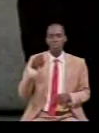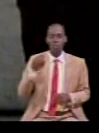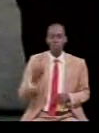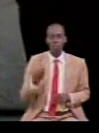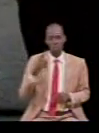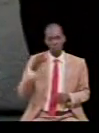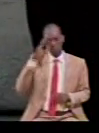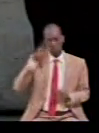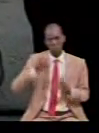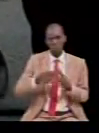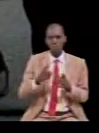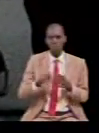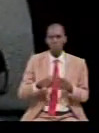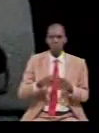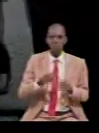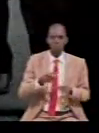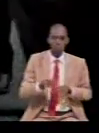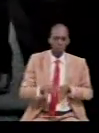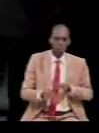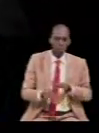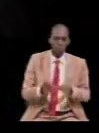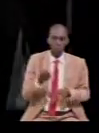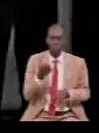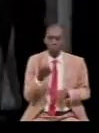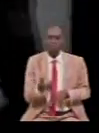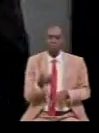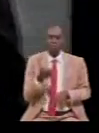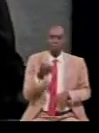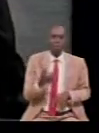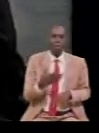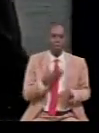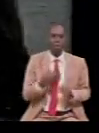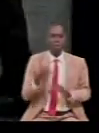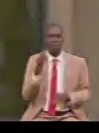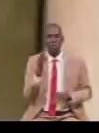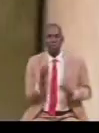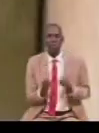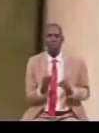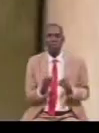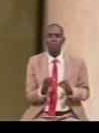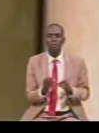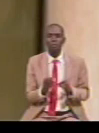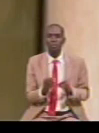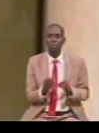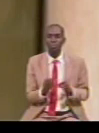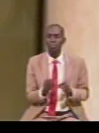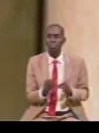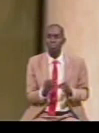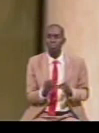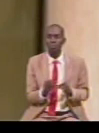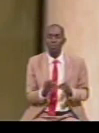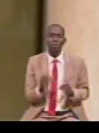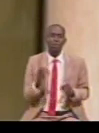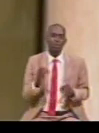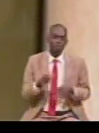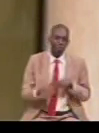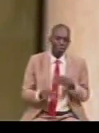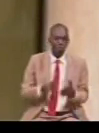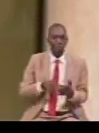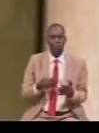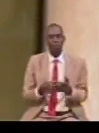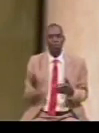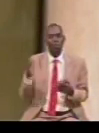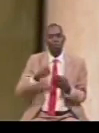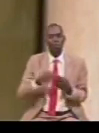bit, but he kept falling after walking for a while until I was told the convener of GCK, Pastor